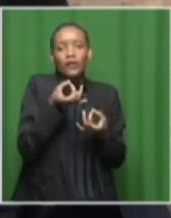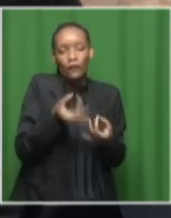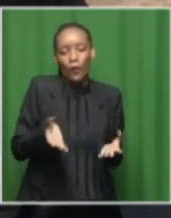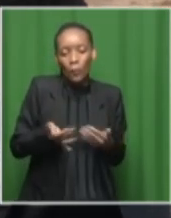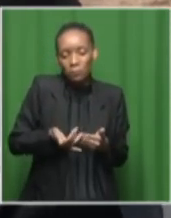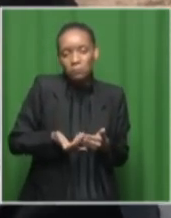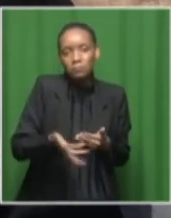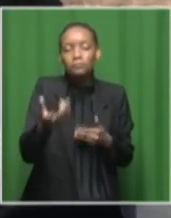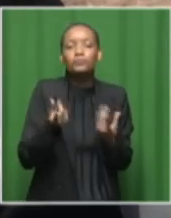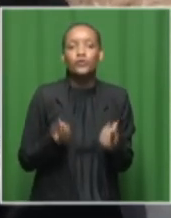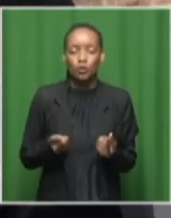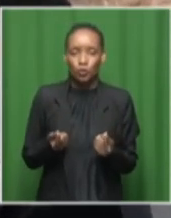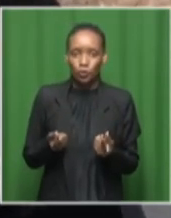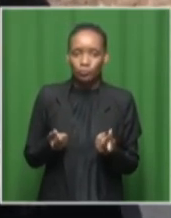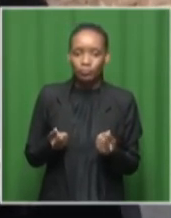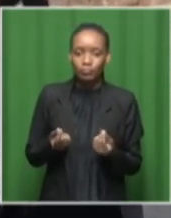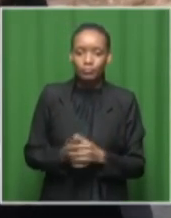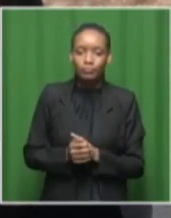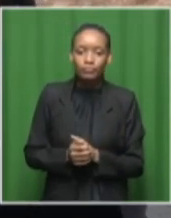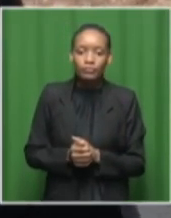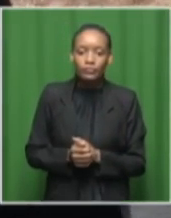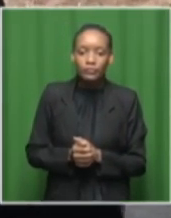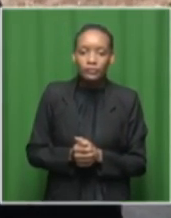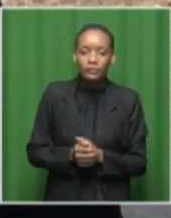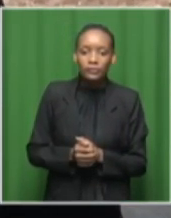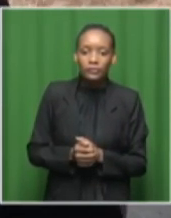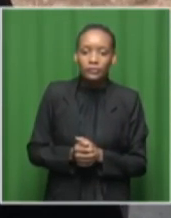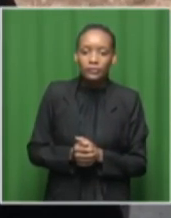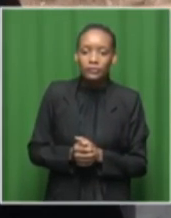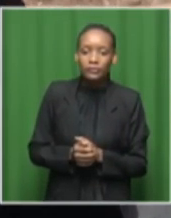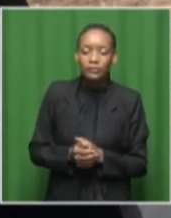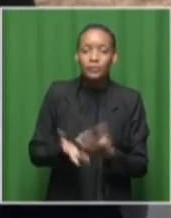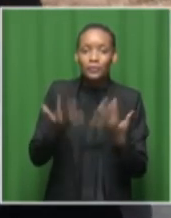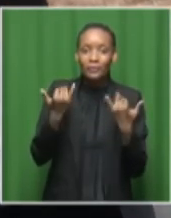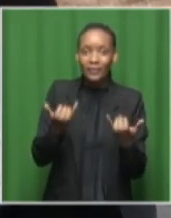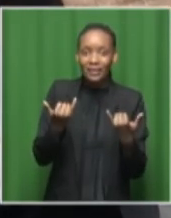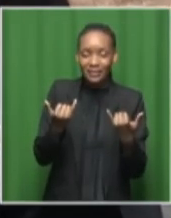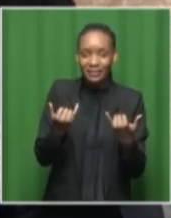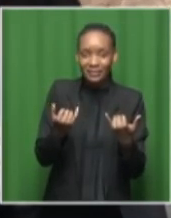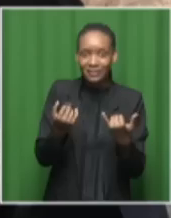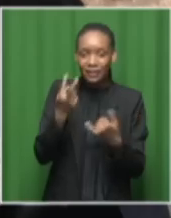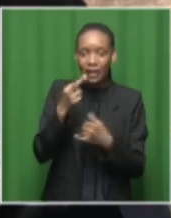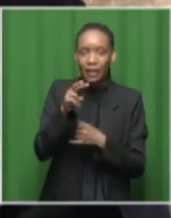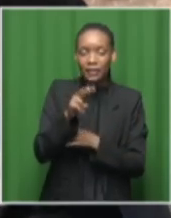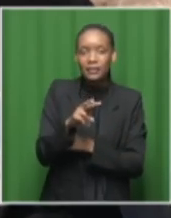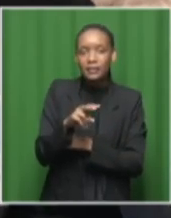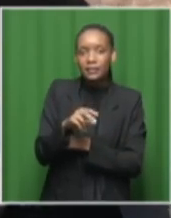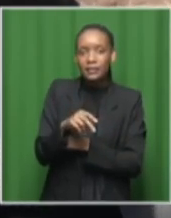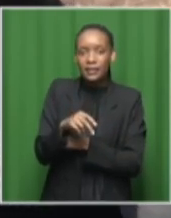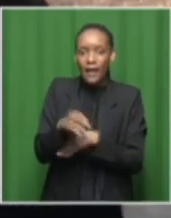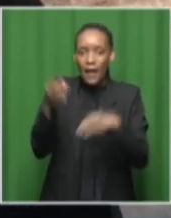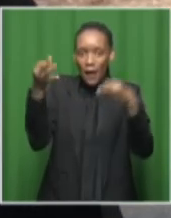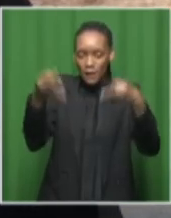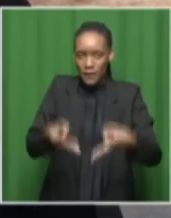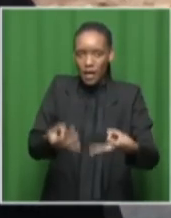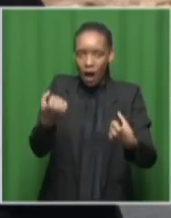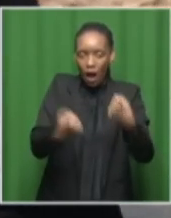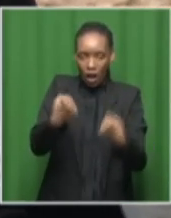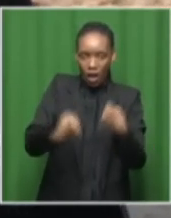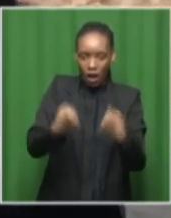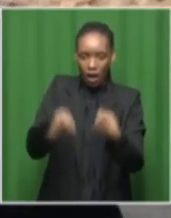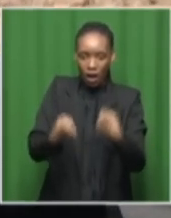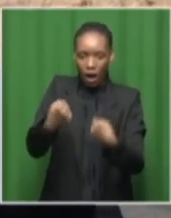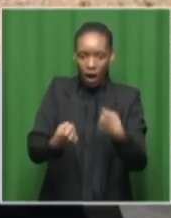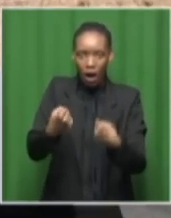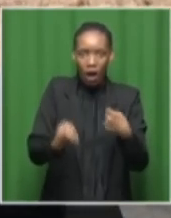to happen now. Just Vusi, as you're seeing now, I see Icebo Lethu funerals, a vehicle entering in